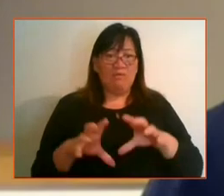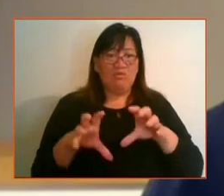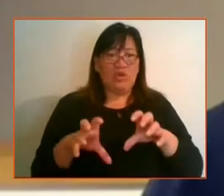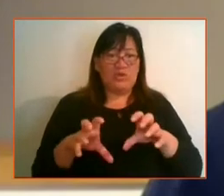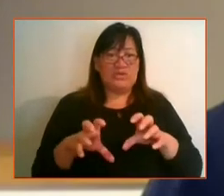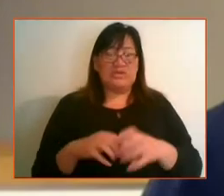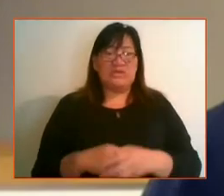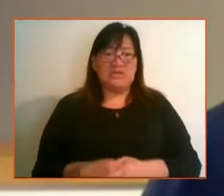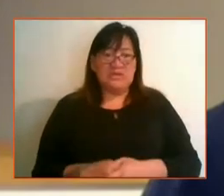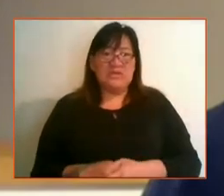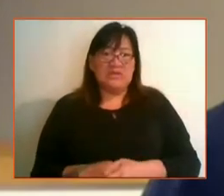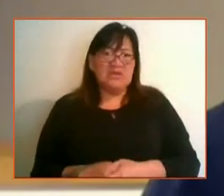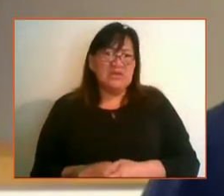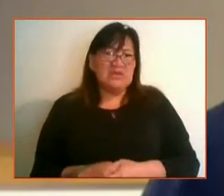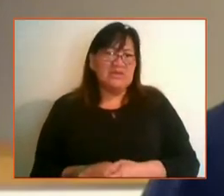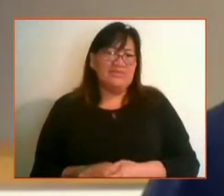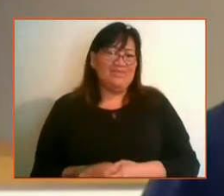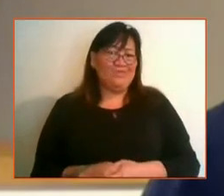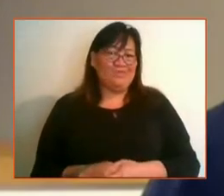about